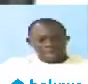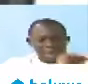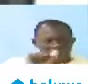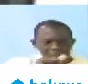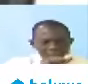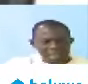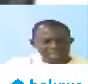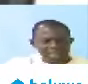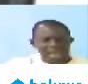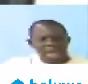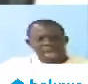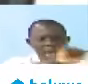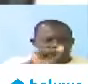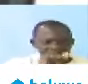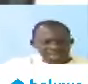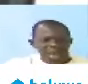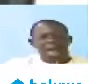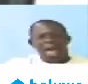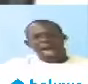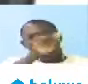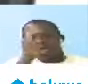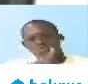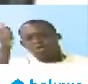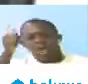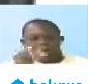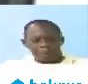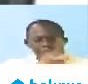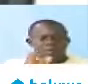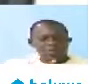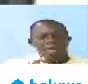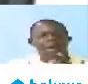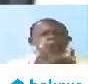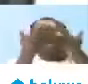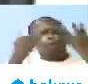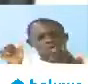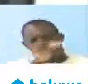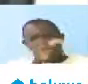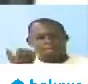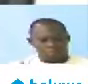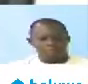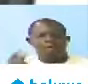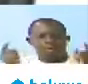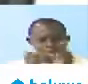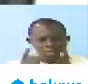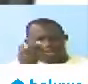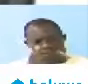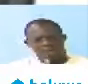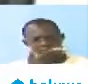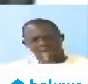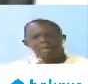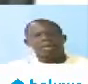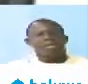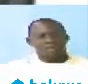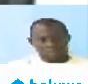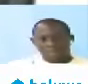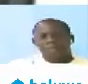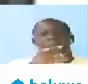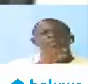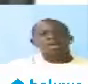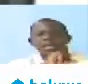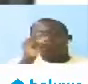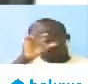Like Kurdistan, up to Kurdistan and many others, you find them there. So Charles Taylor from Nigeria. And